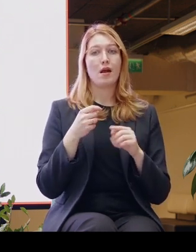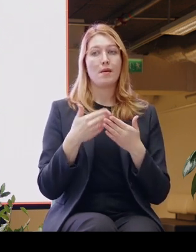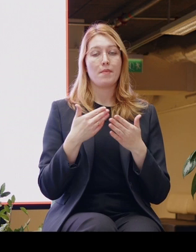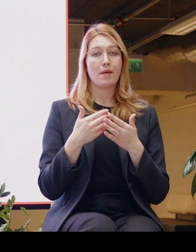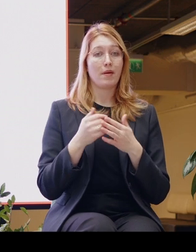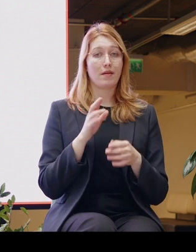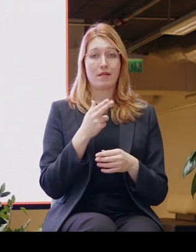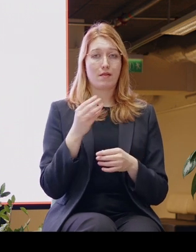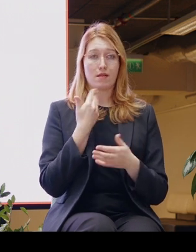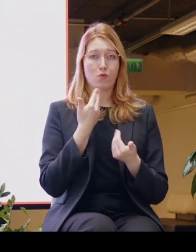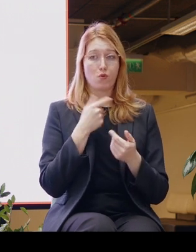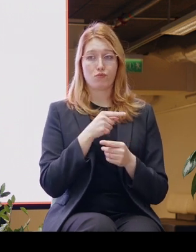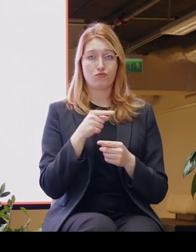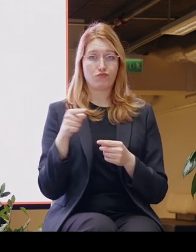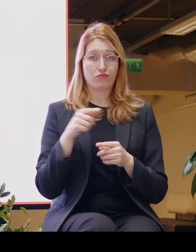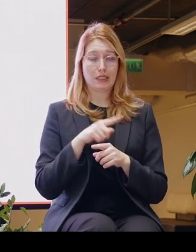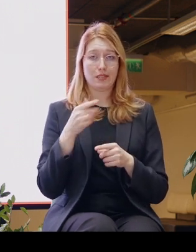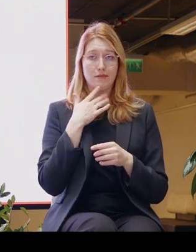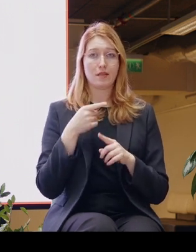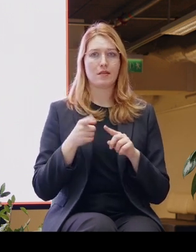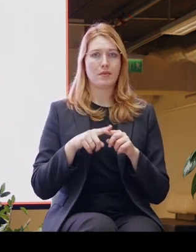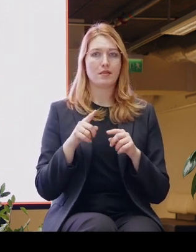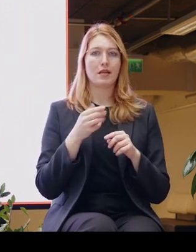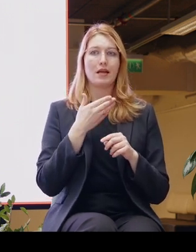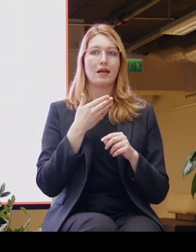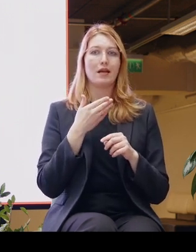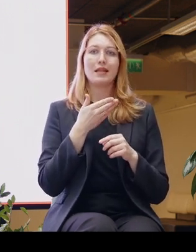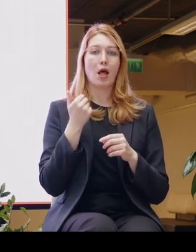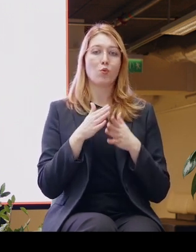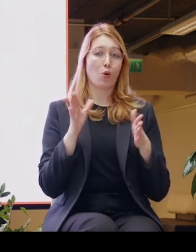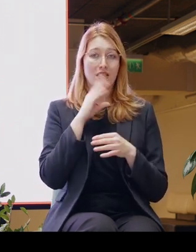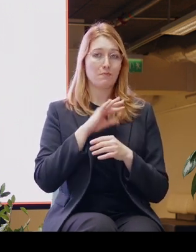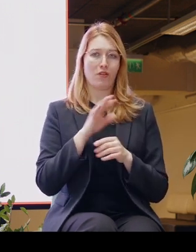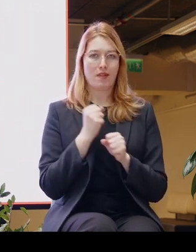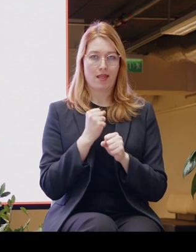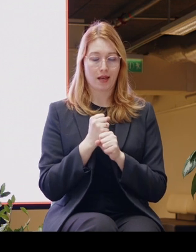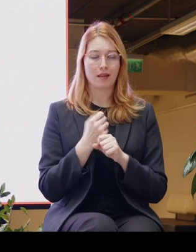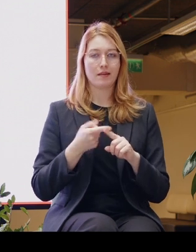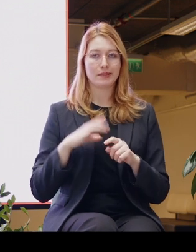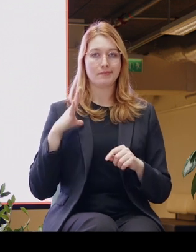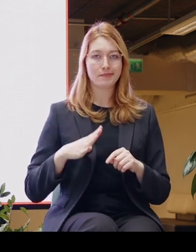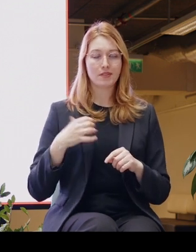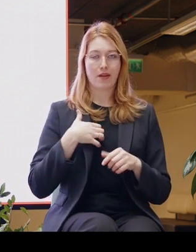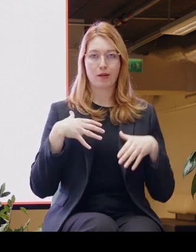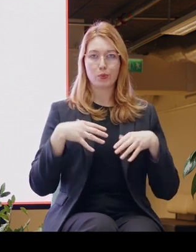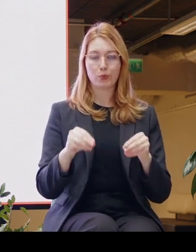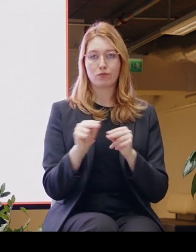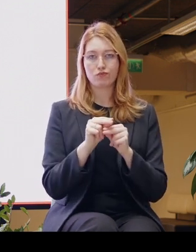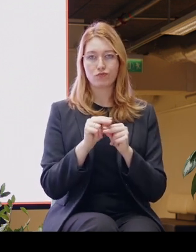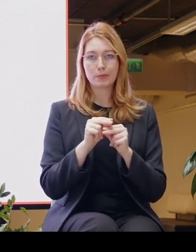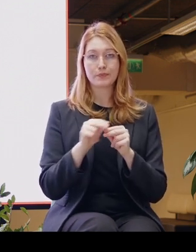is done. That means there isn't very much options to not do it. That means mainly they're always doing it on the first